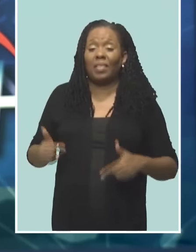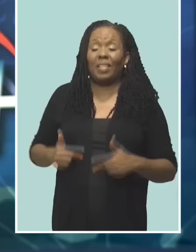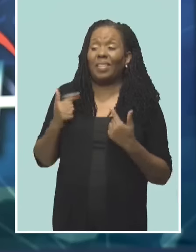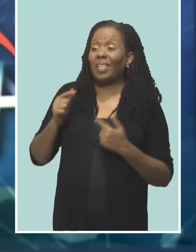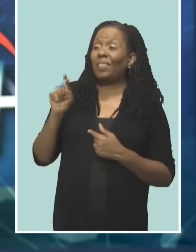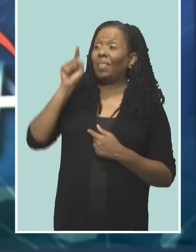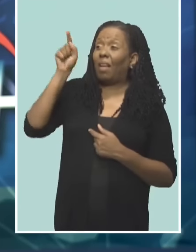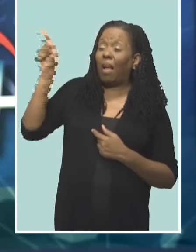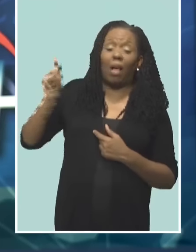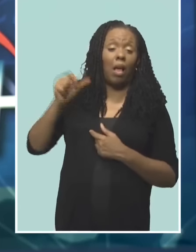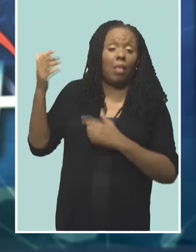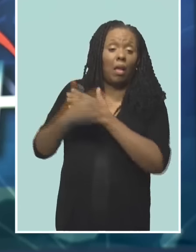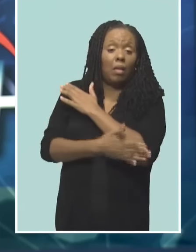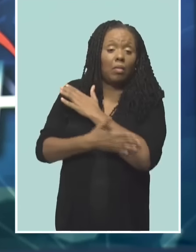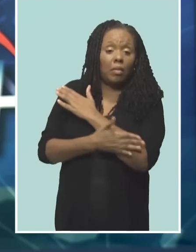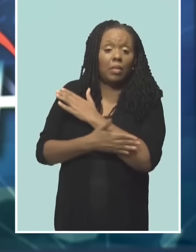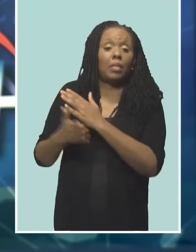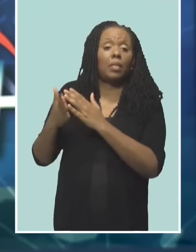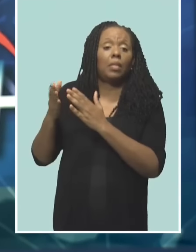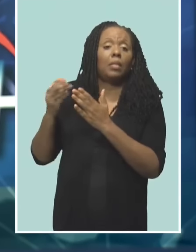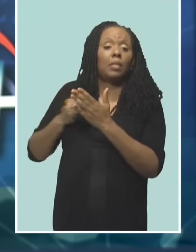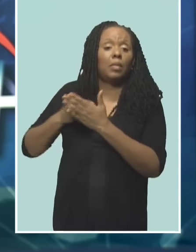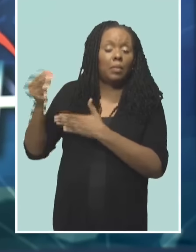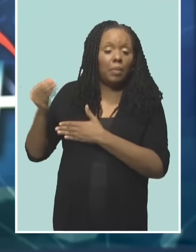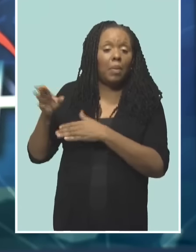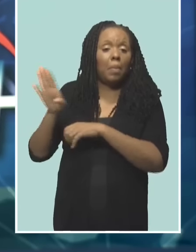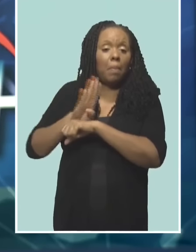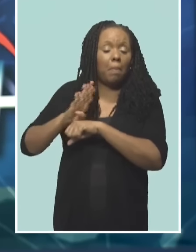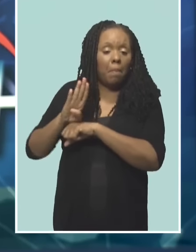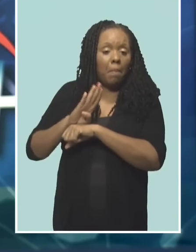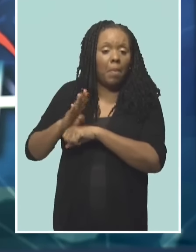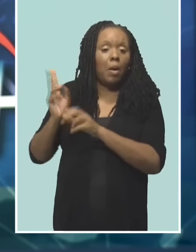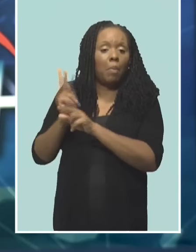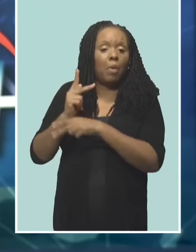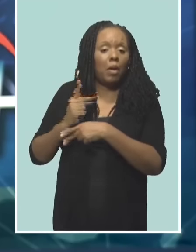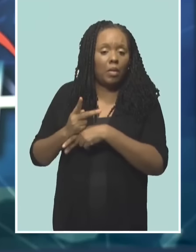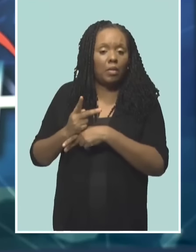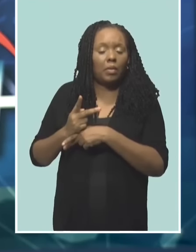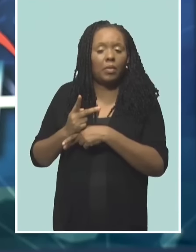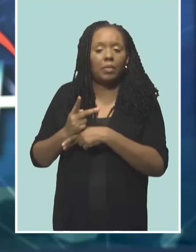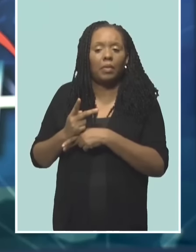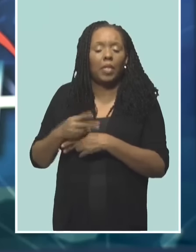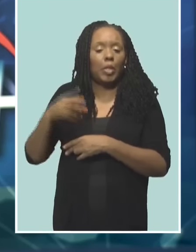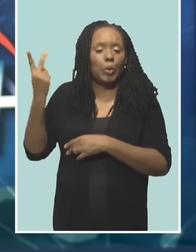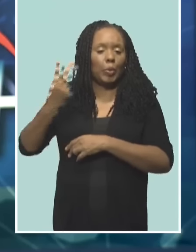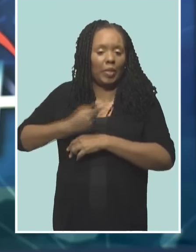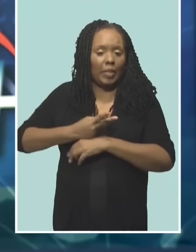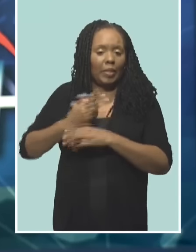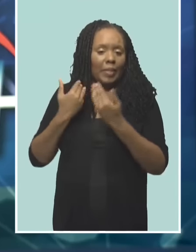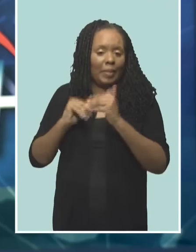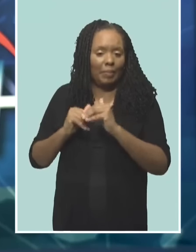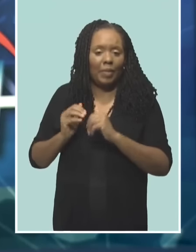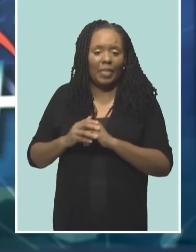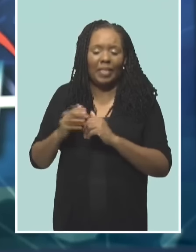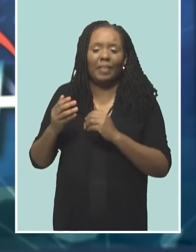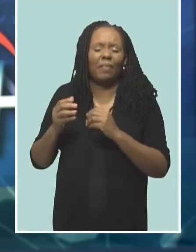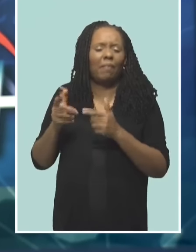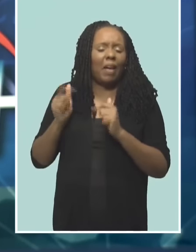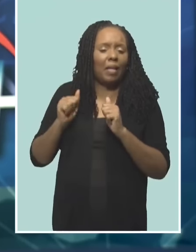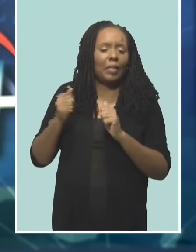Barbadian manufactured products within 2 business days. Founder Teddy Leon says the platform will be